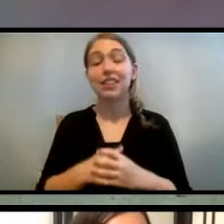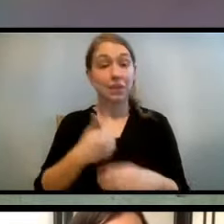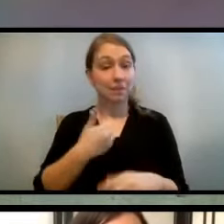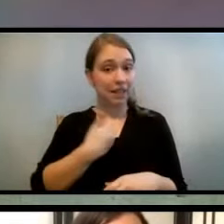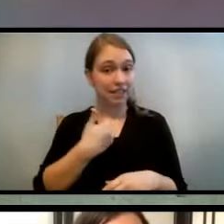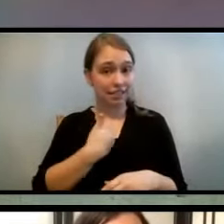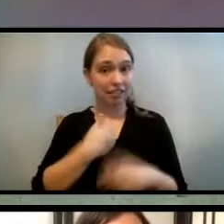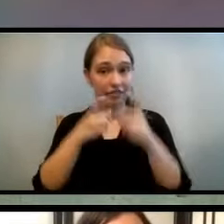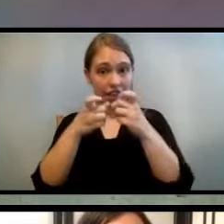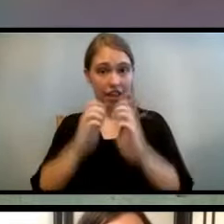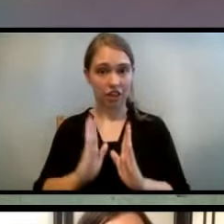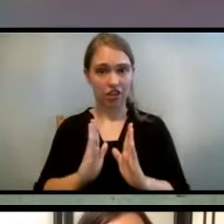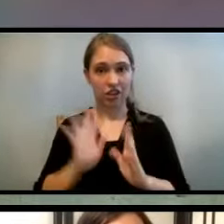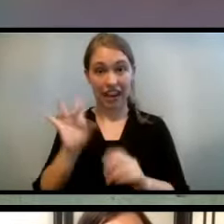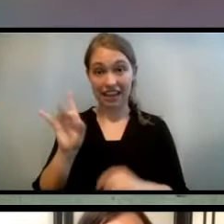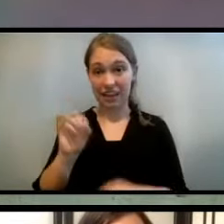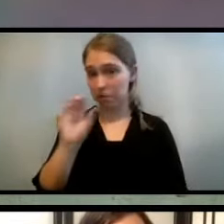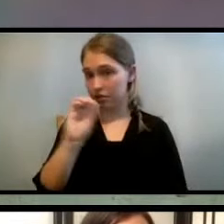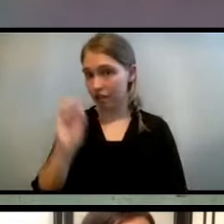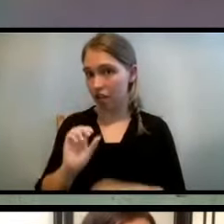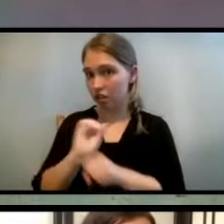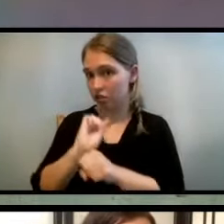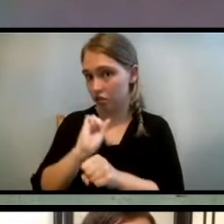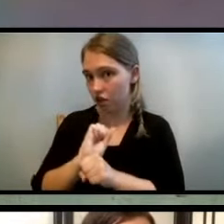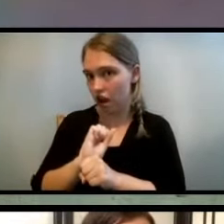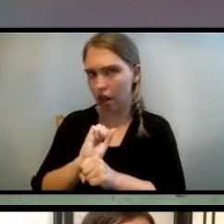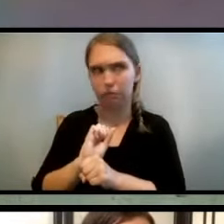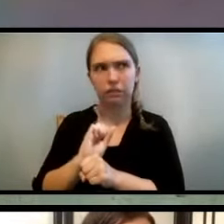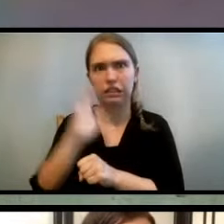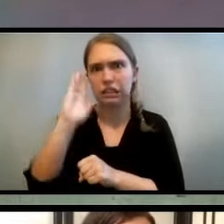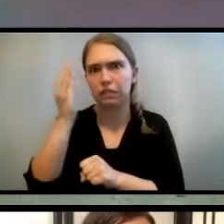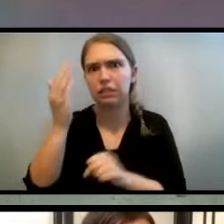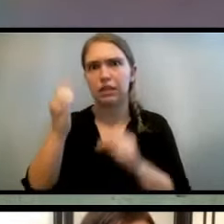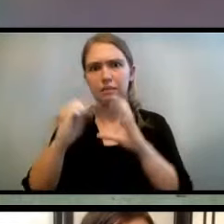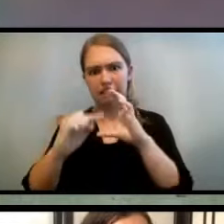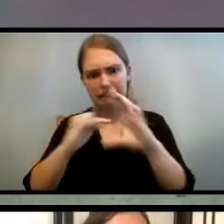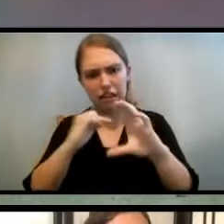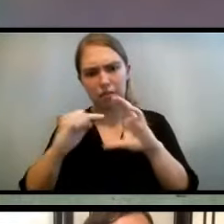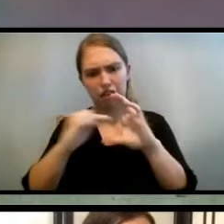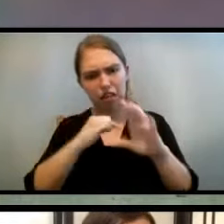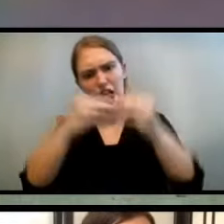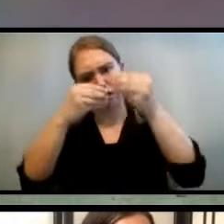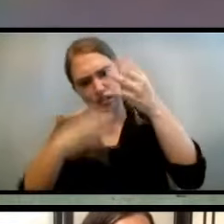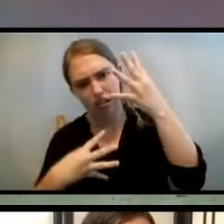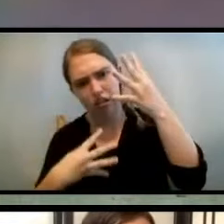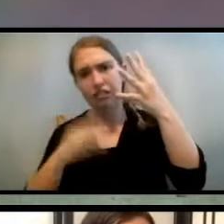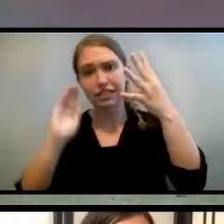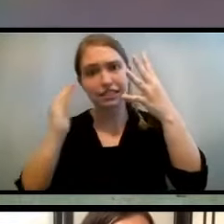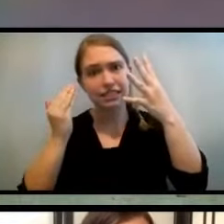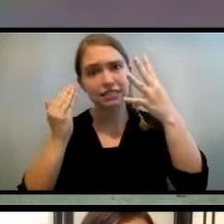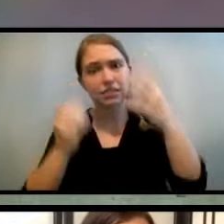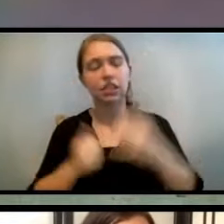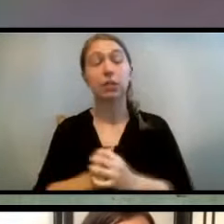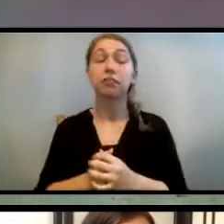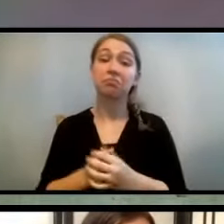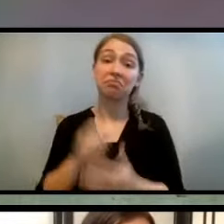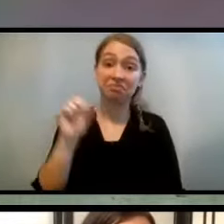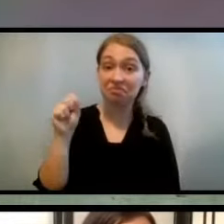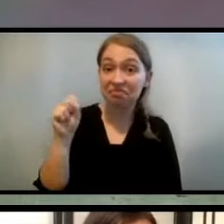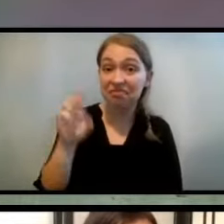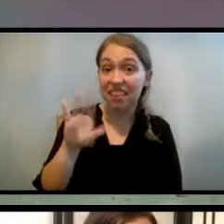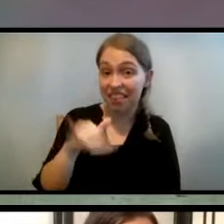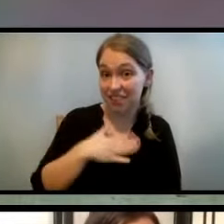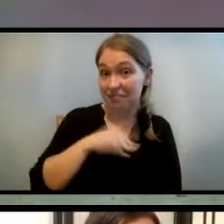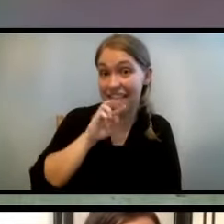is that 80% of the job is just somehow email all the time, email. So that's